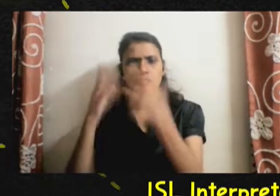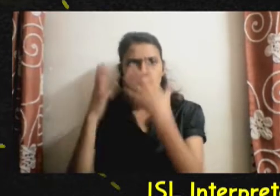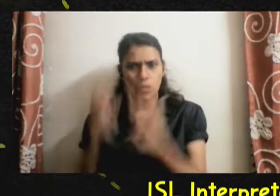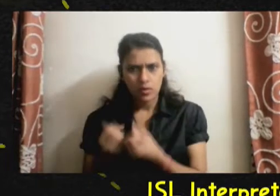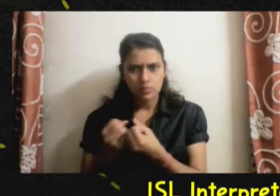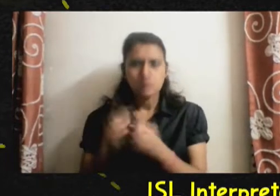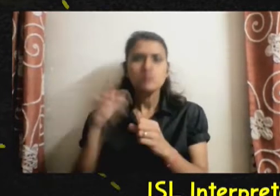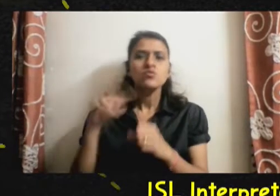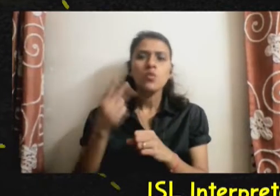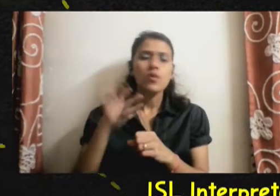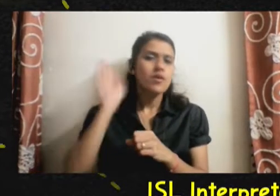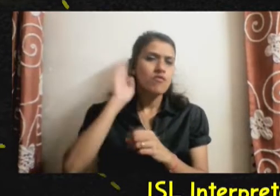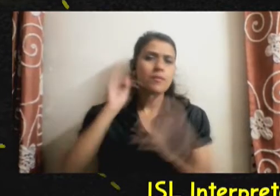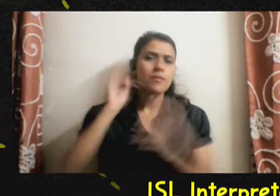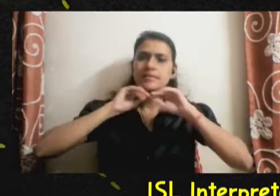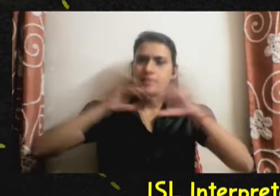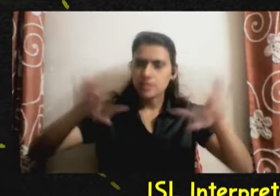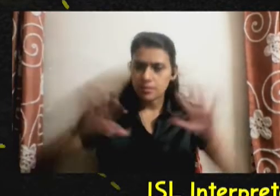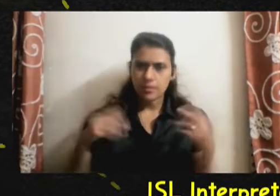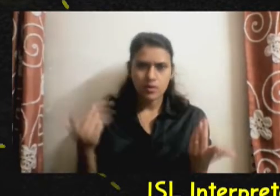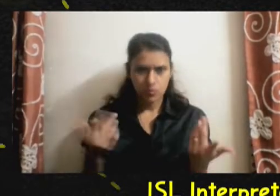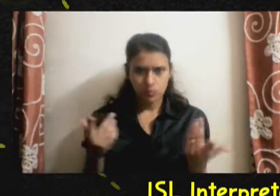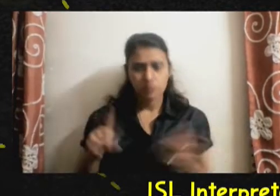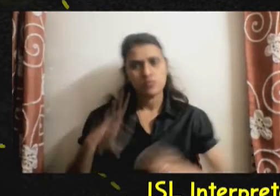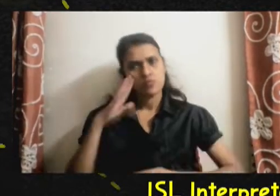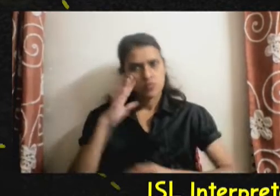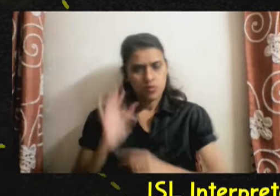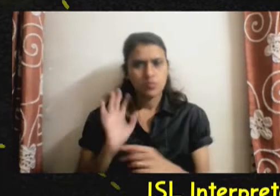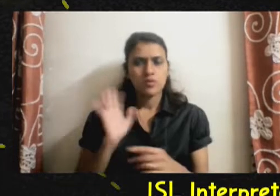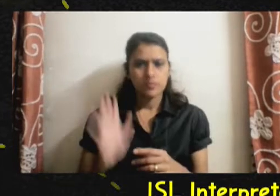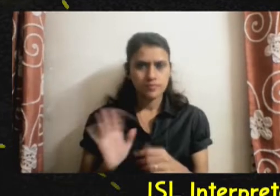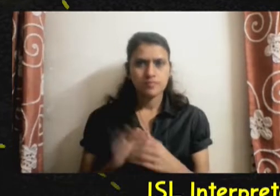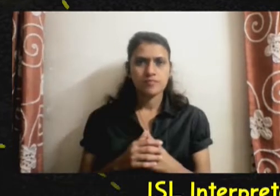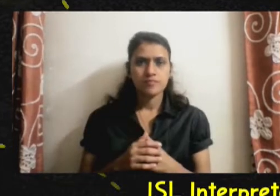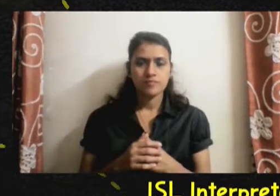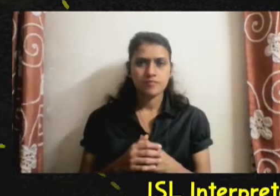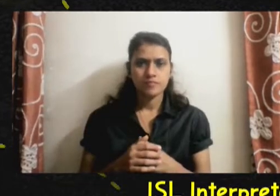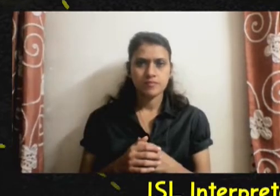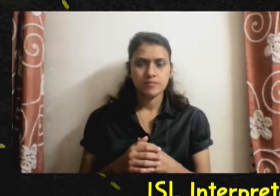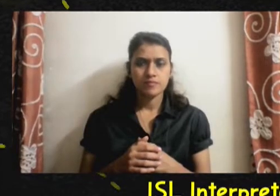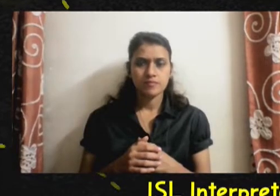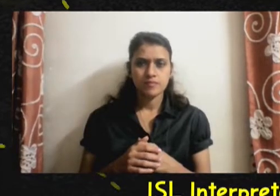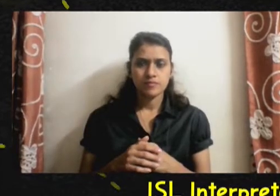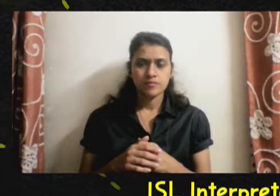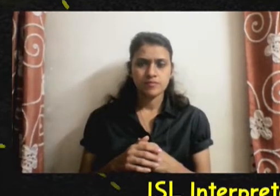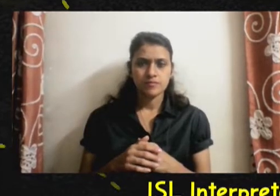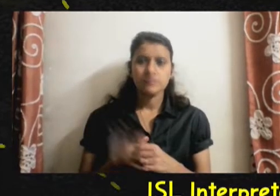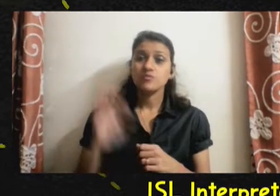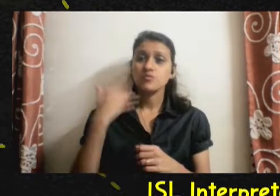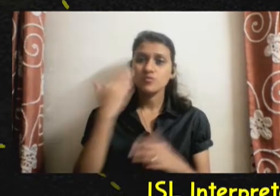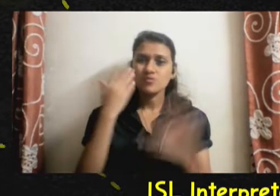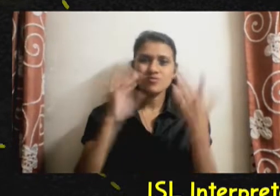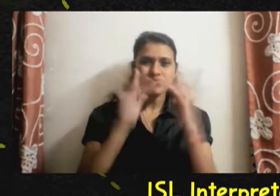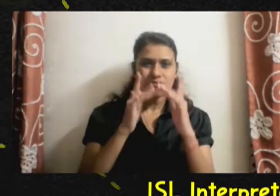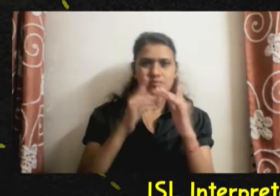where Quilt falls into, and I think what we want to continue to embody in terms of making the internet that safer place for